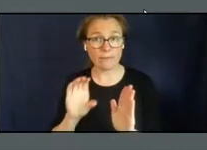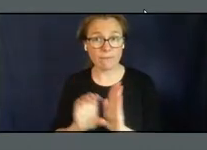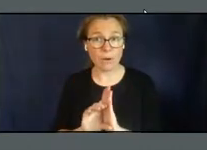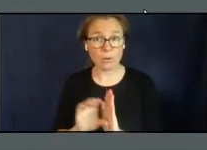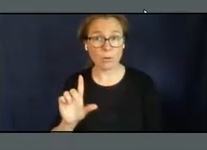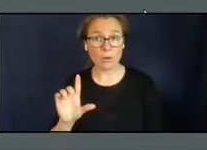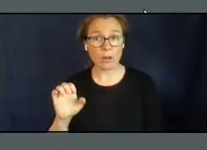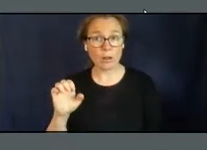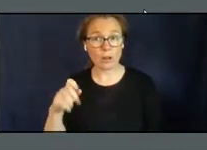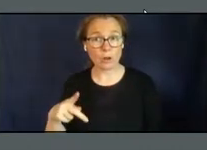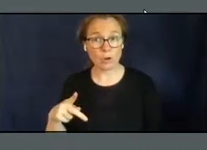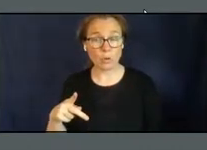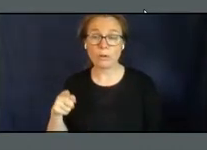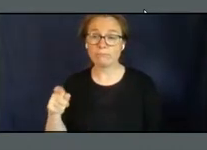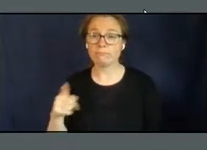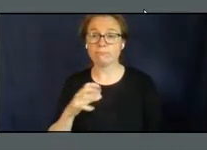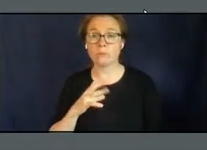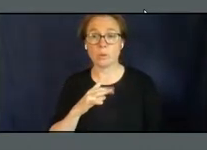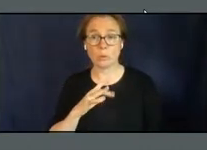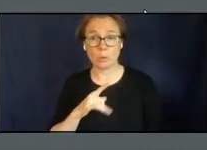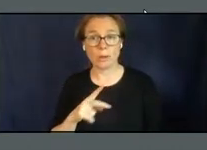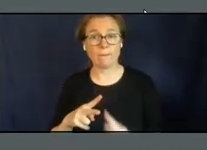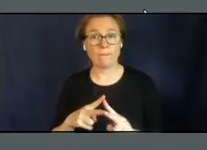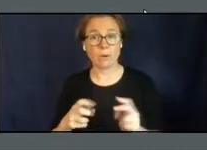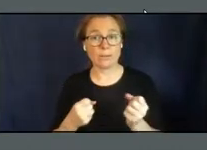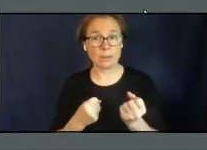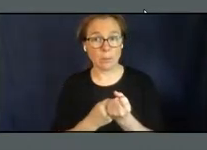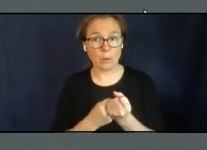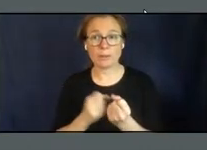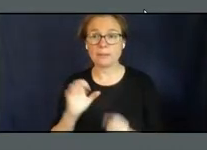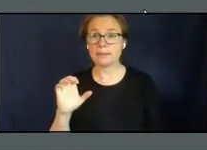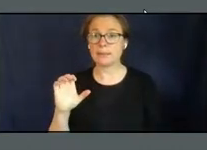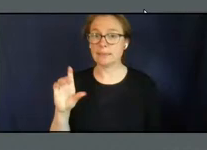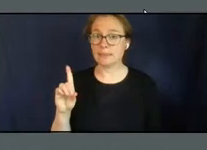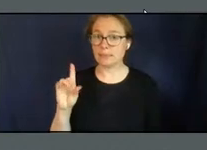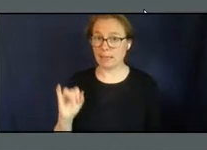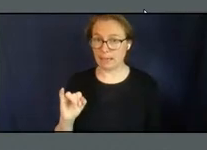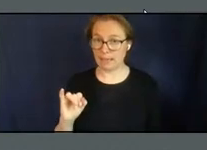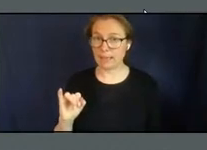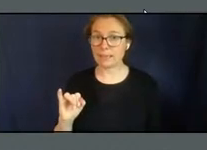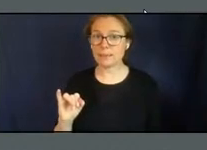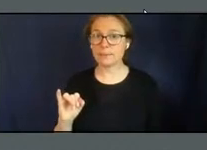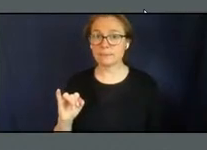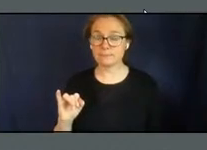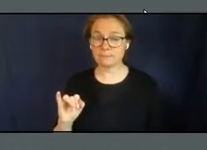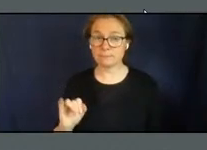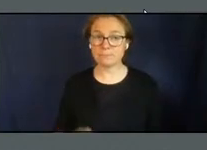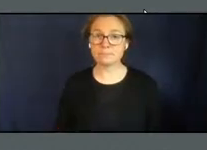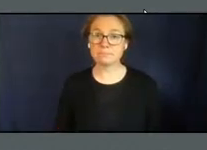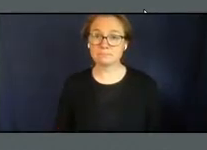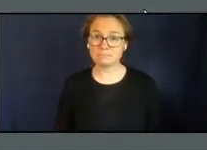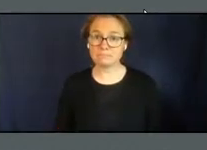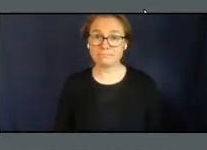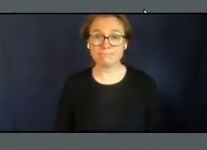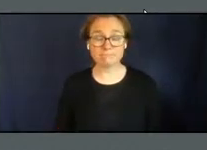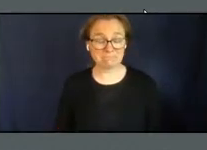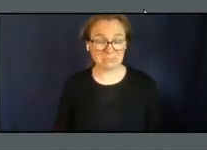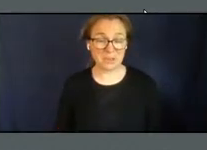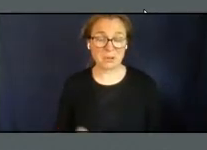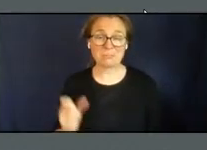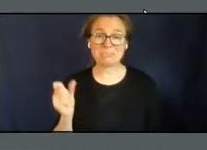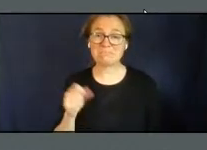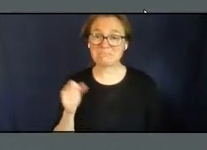of the CDI in terms of providing support with me as well on that. So it's been